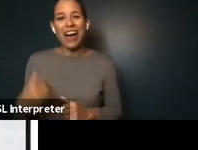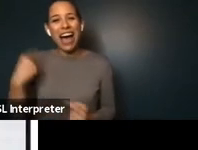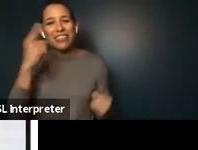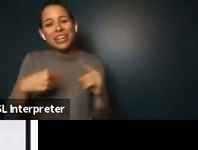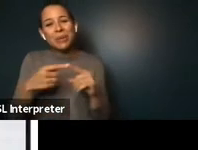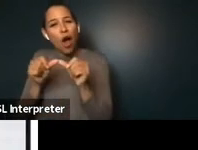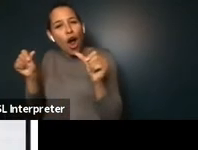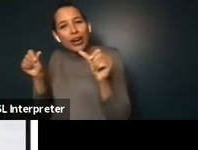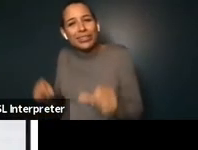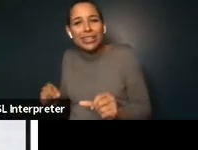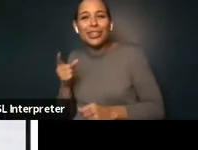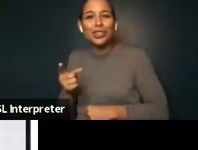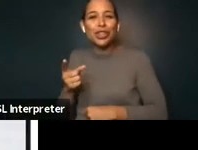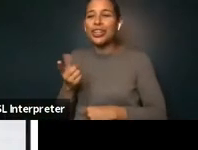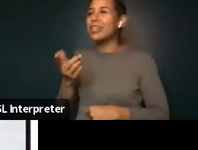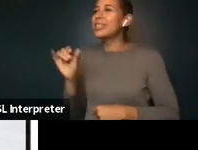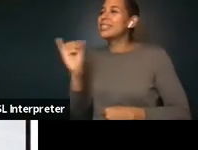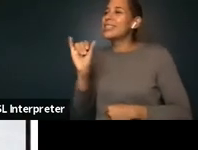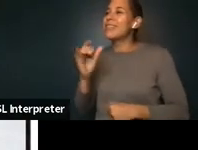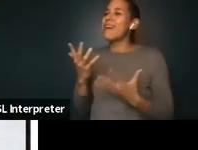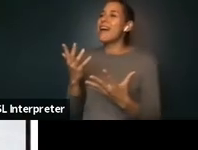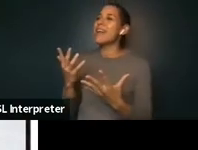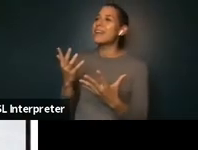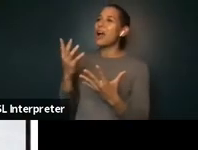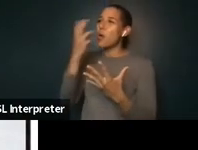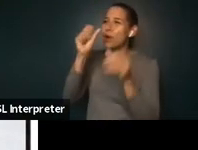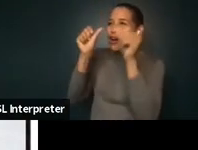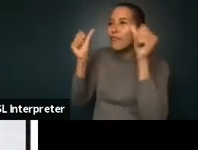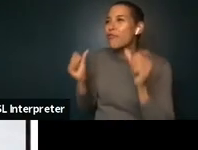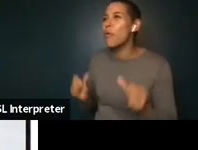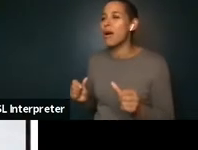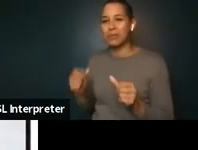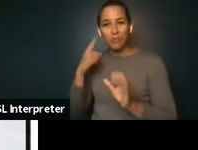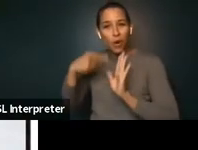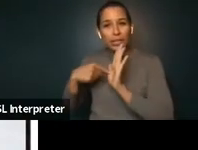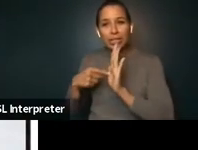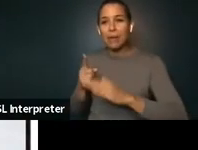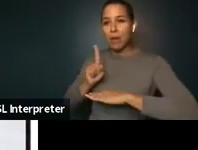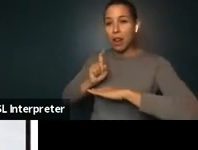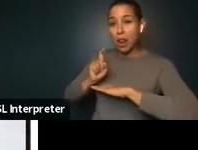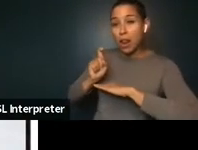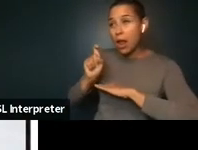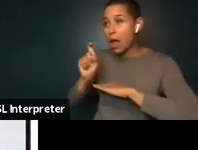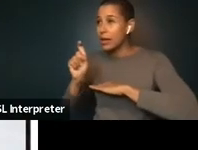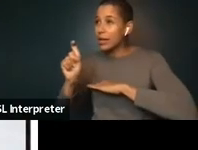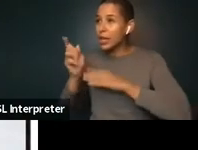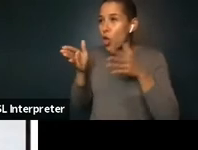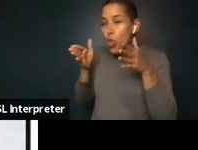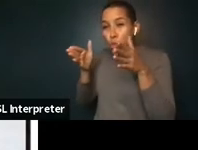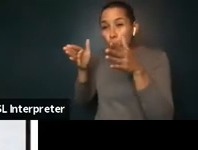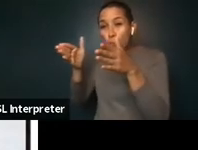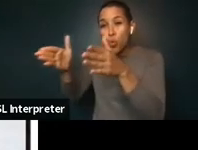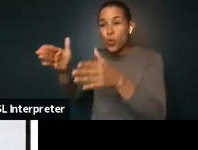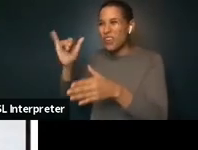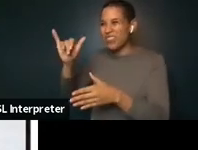of have to, you're in some, you're walking through or near somebody's externalized vision of their interior thoughts,